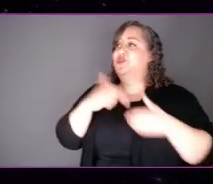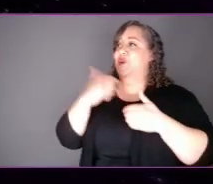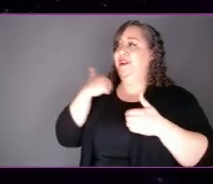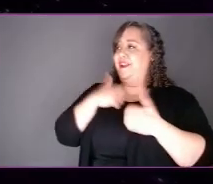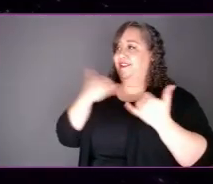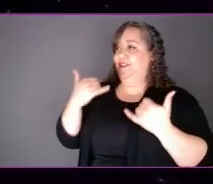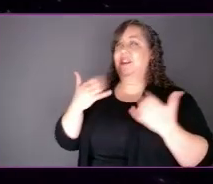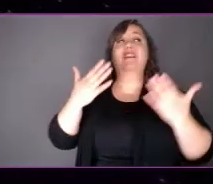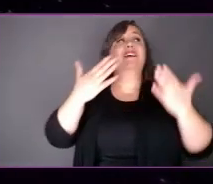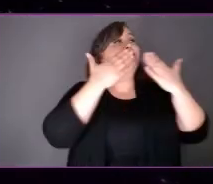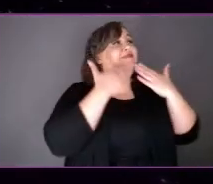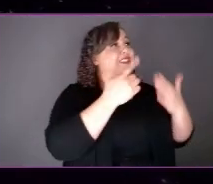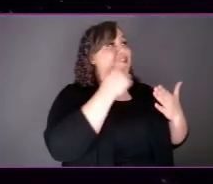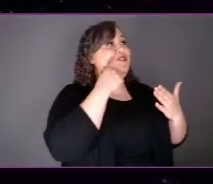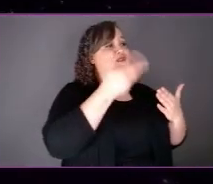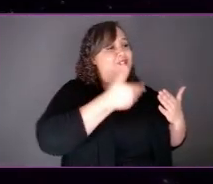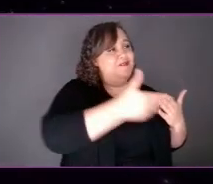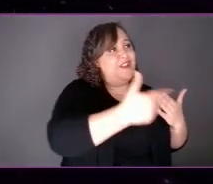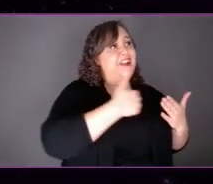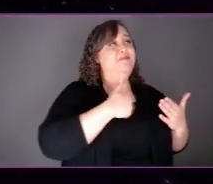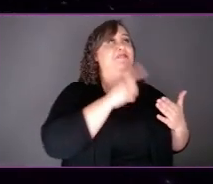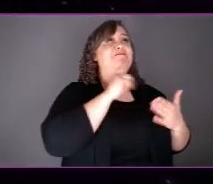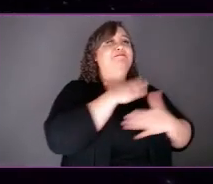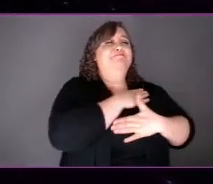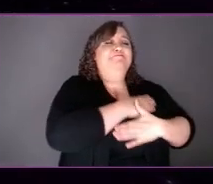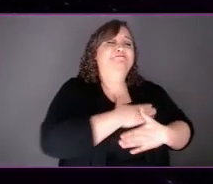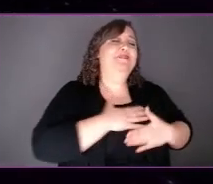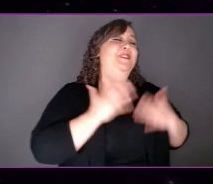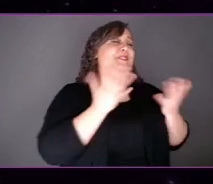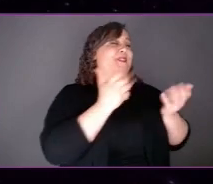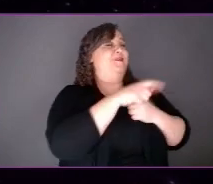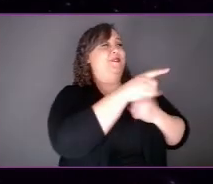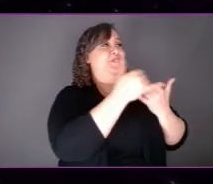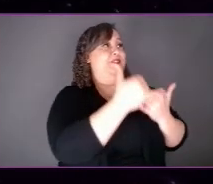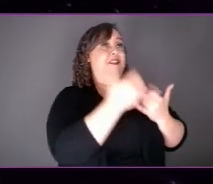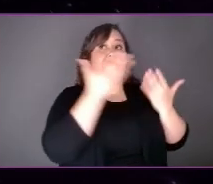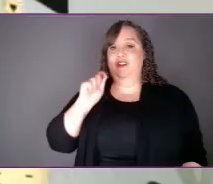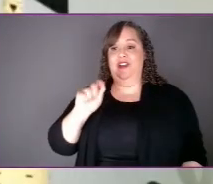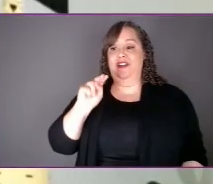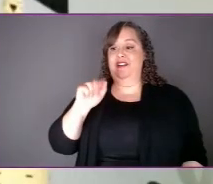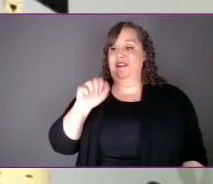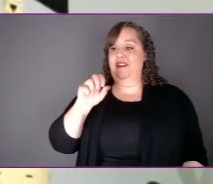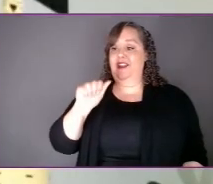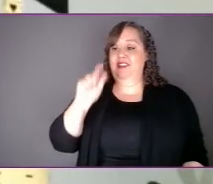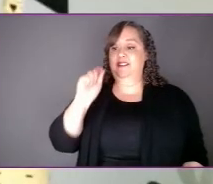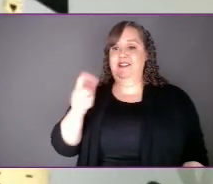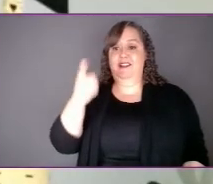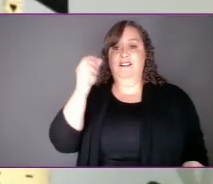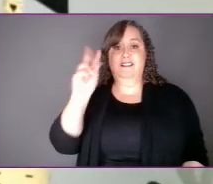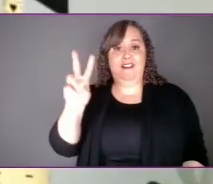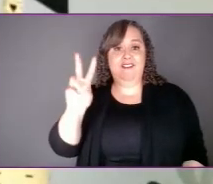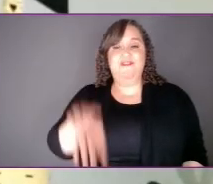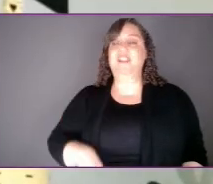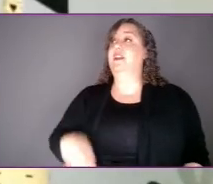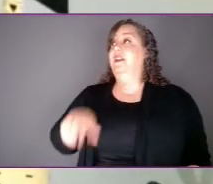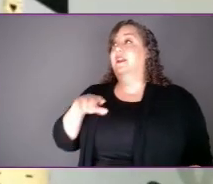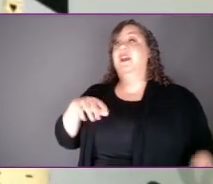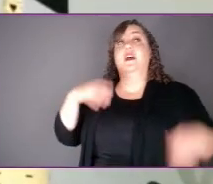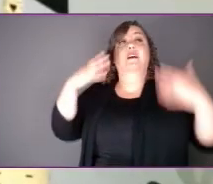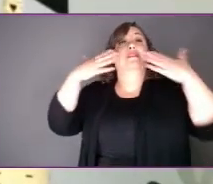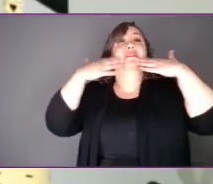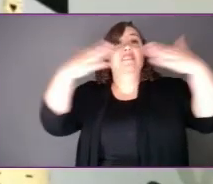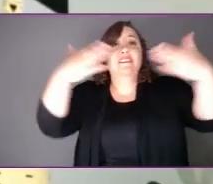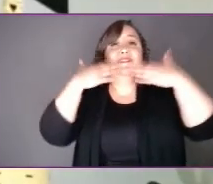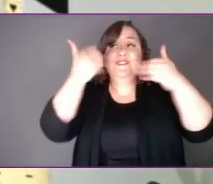getting to chat with you today. And go ahead and apply at intern.nasa.gov. All right. So thank you, everyone, joining